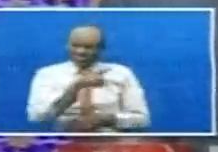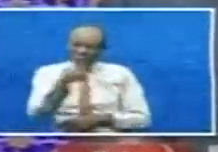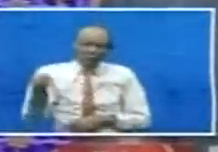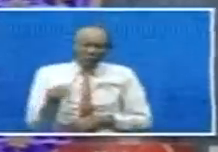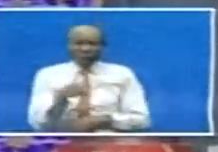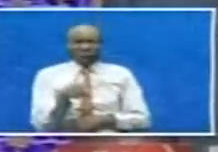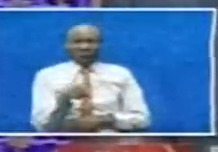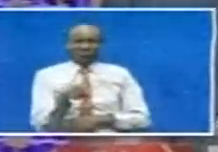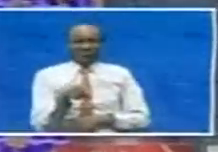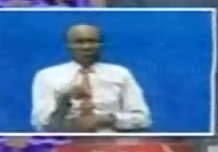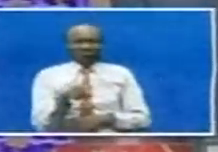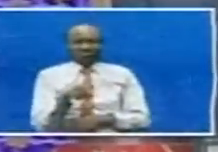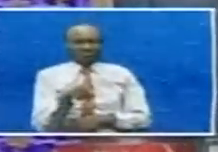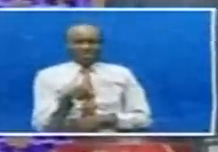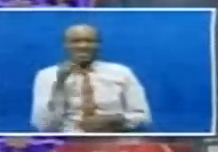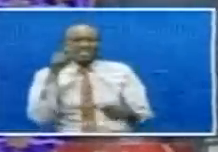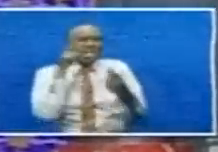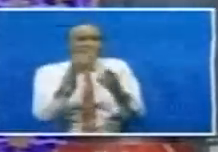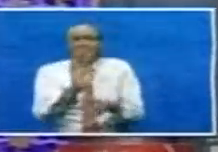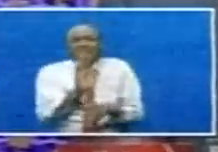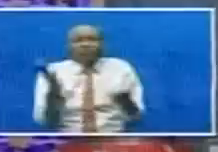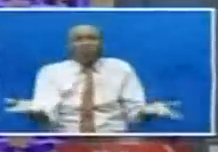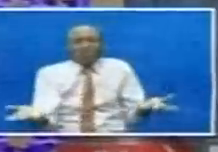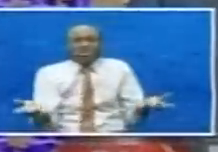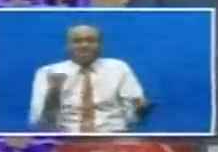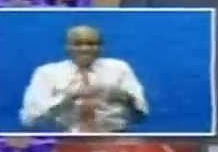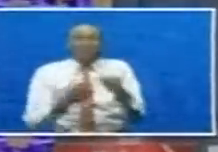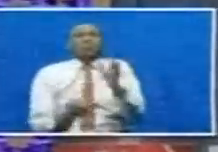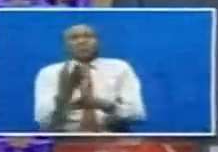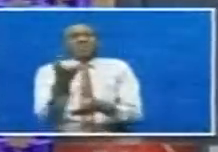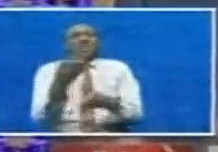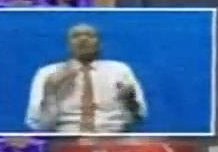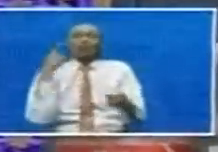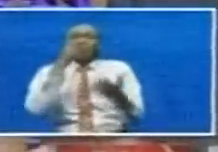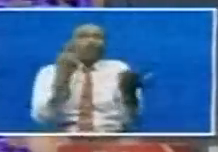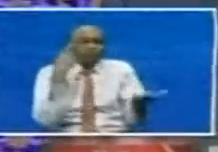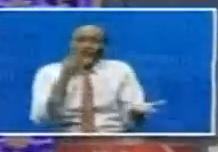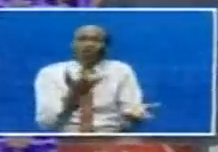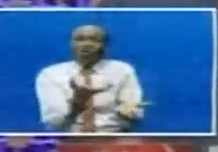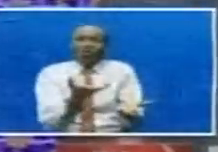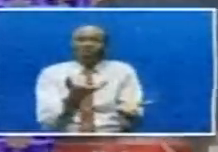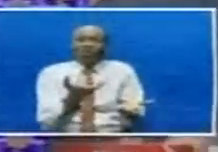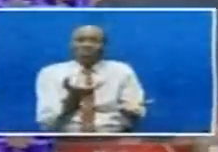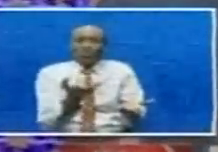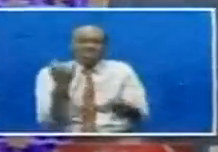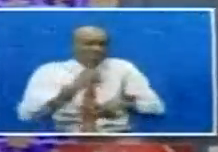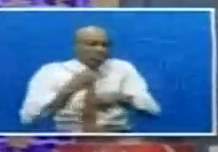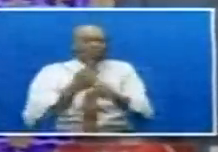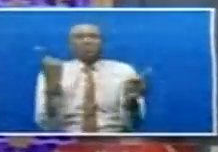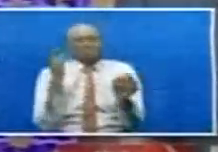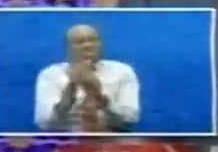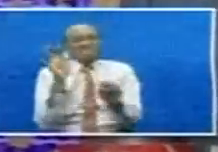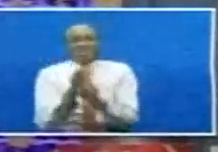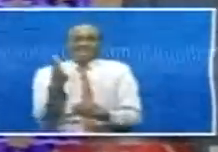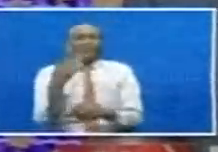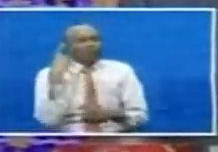enterprises? What are the purposes for them? Because once you know what the purpose of these institutions are,